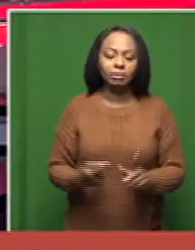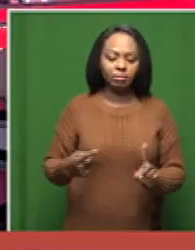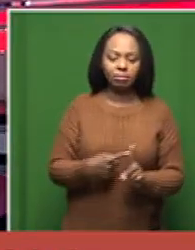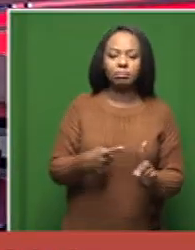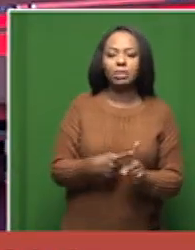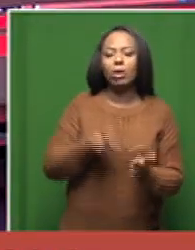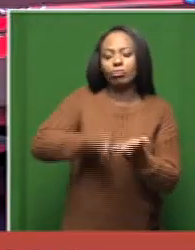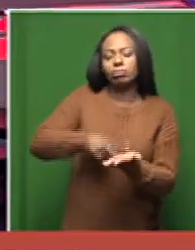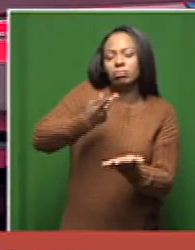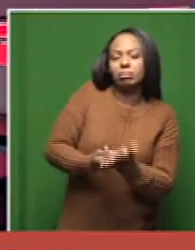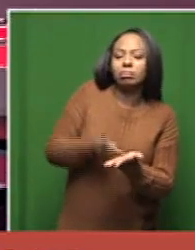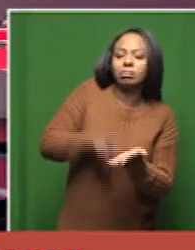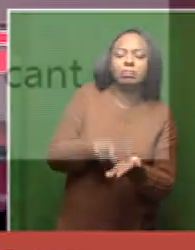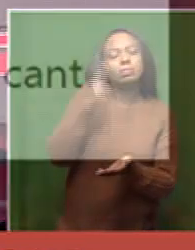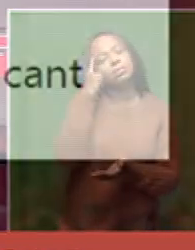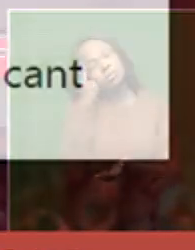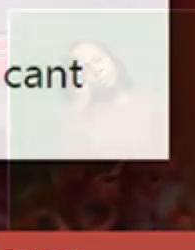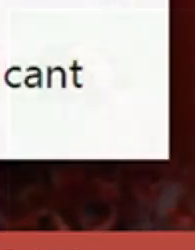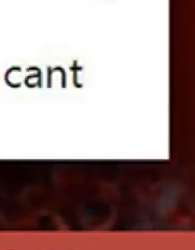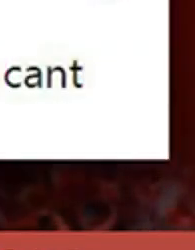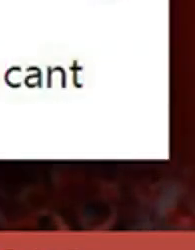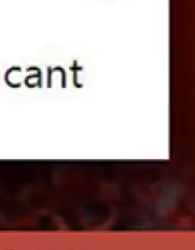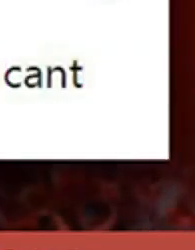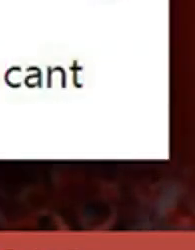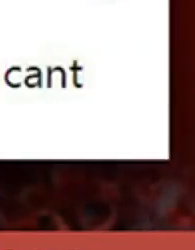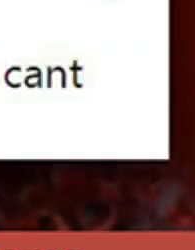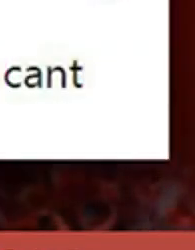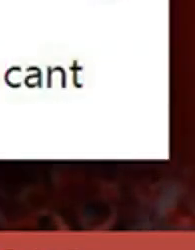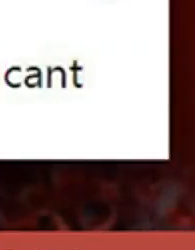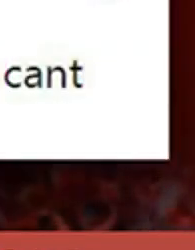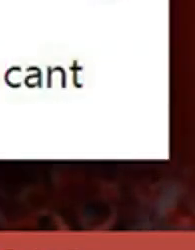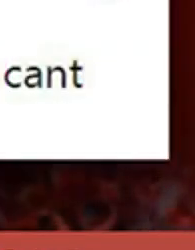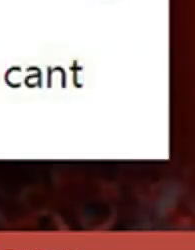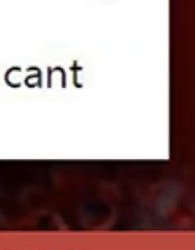is wondering if other people are experiencing this post-COVID.